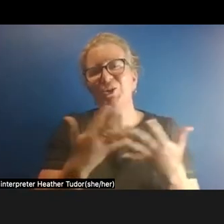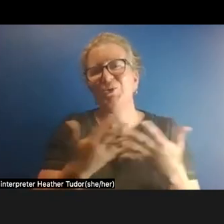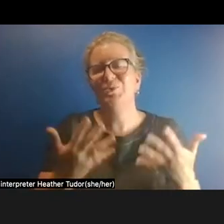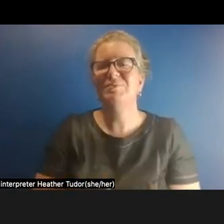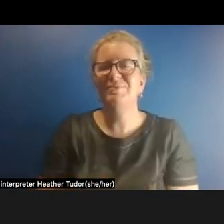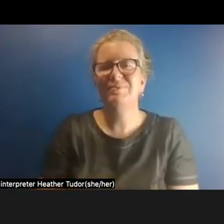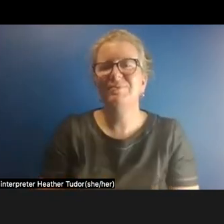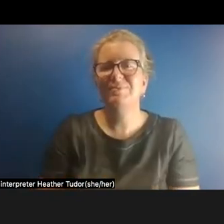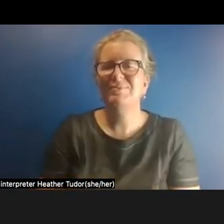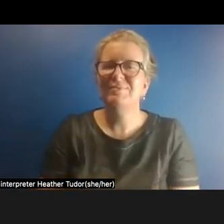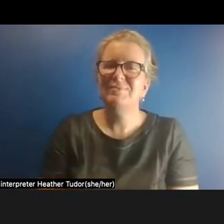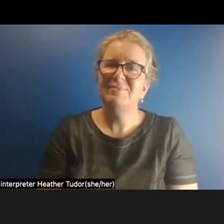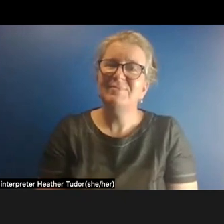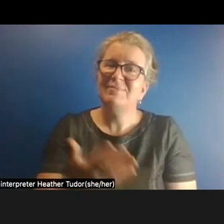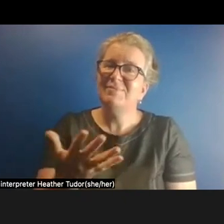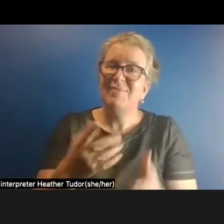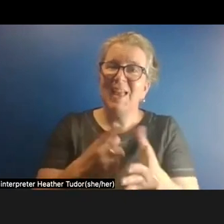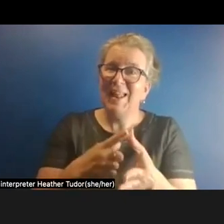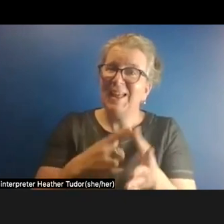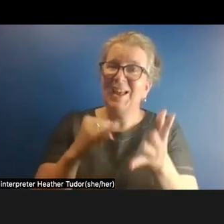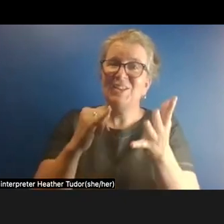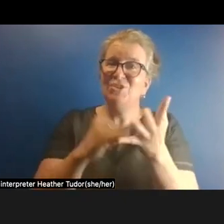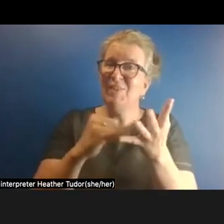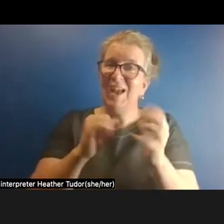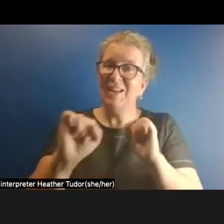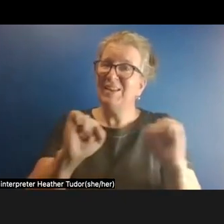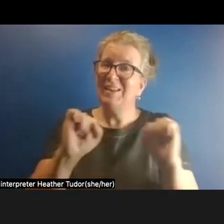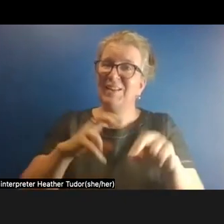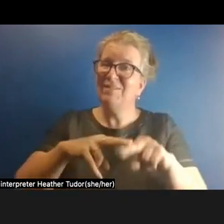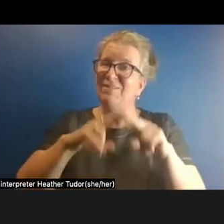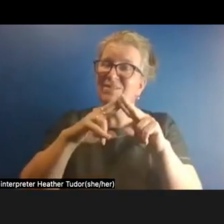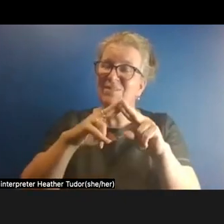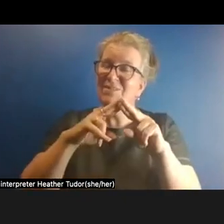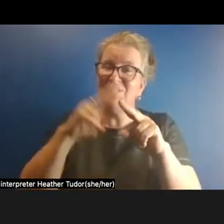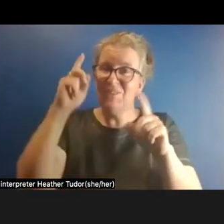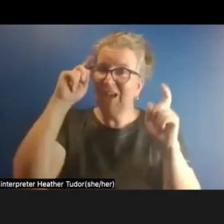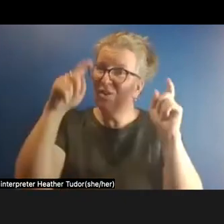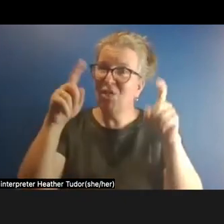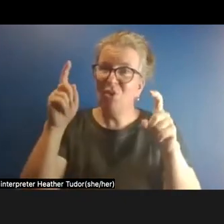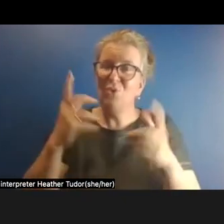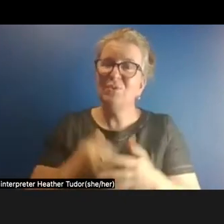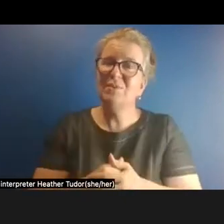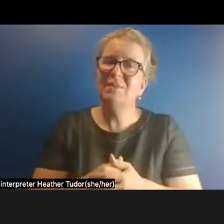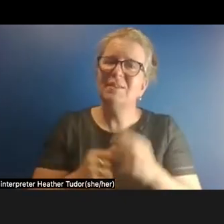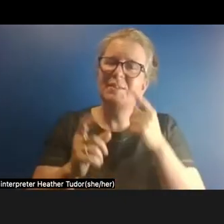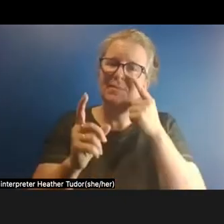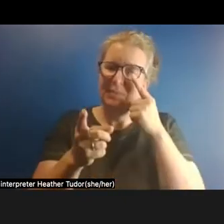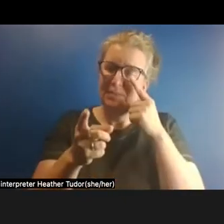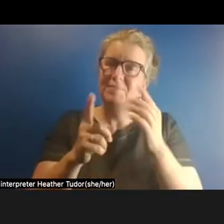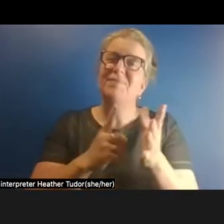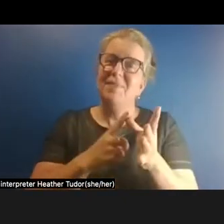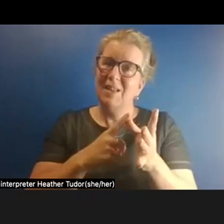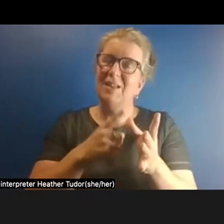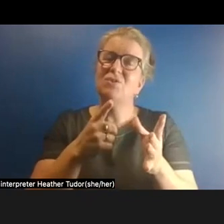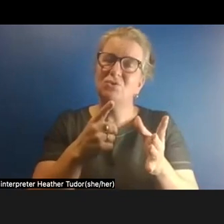How about Aaliyah and Shivani? Any final thoughts from you? Just adding on to what she just said, I think